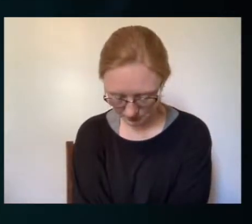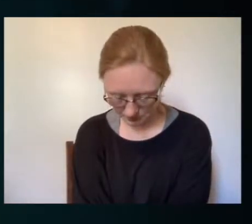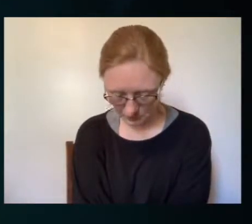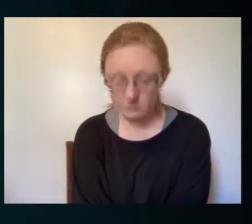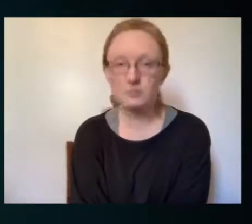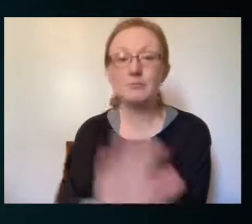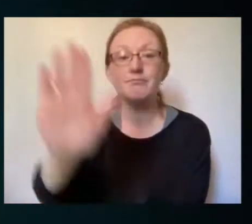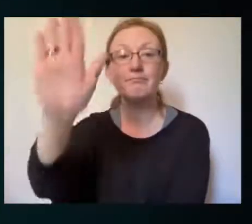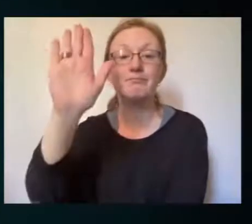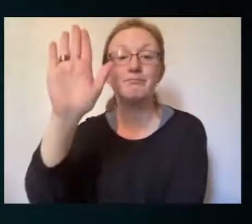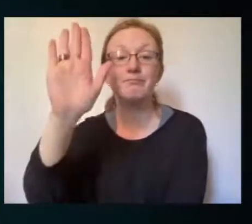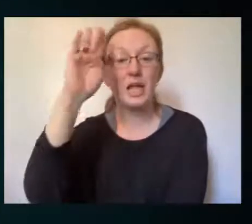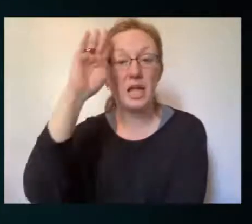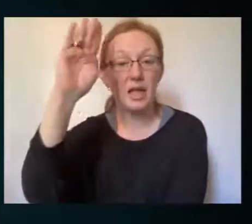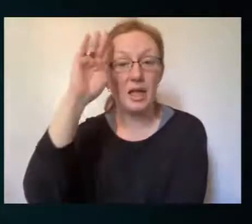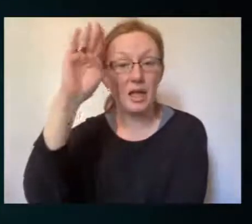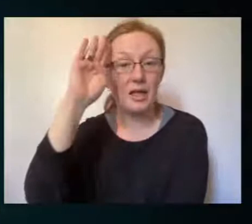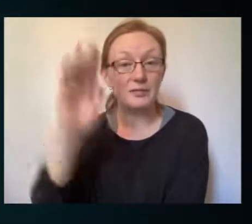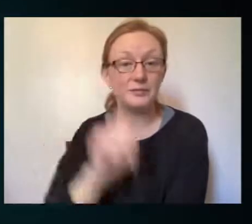Hi.